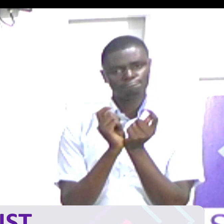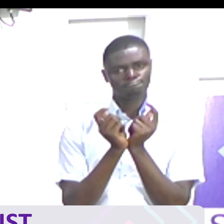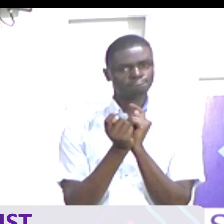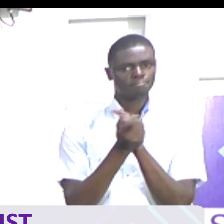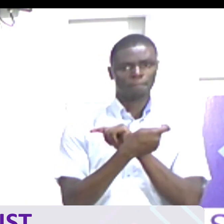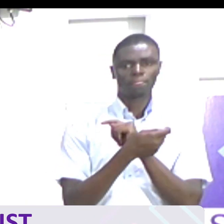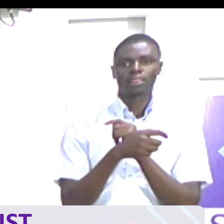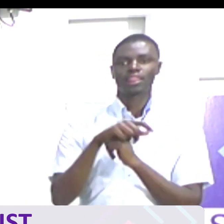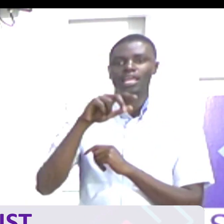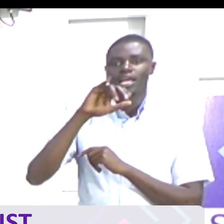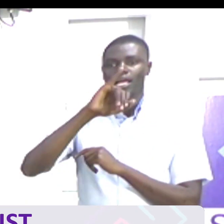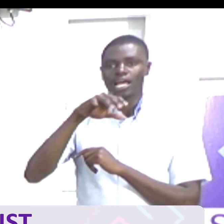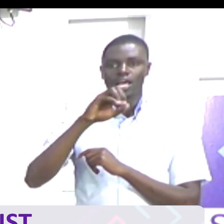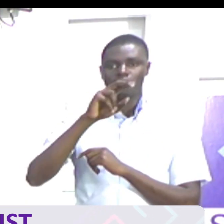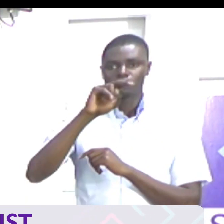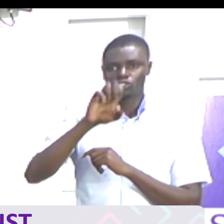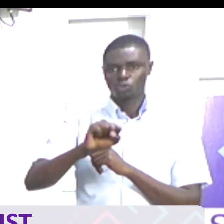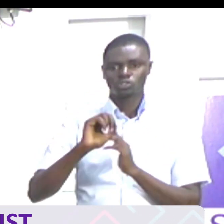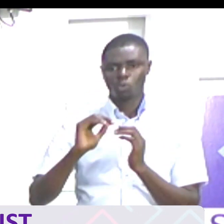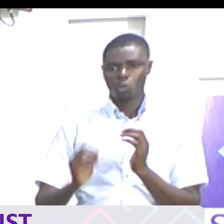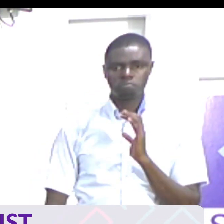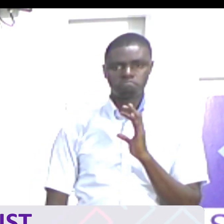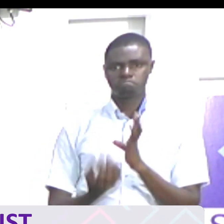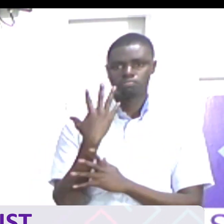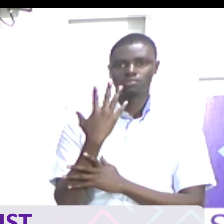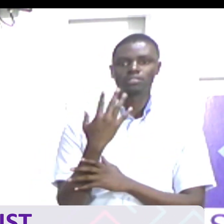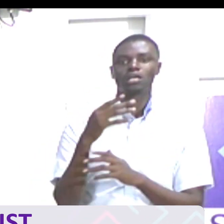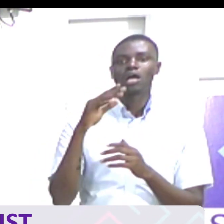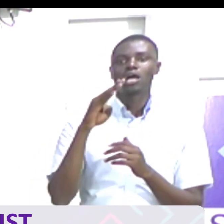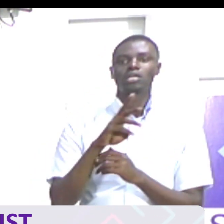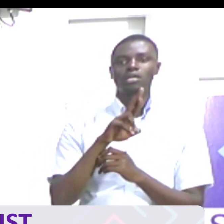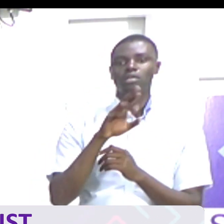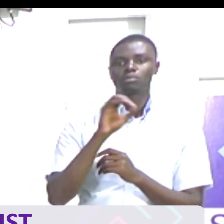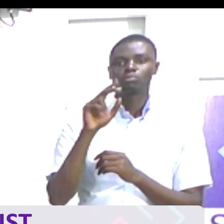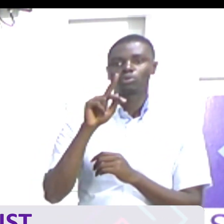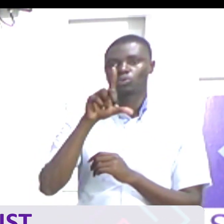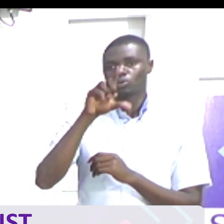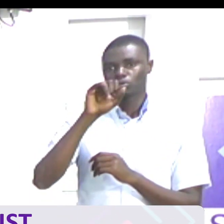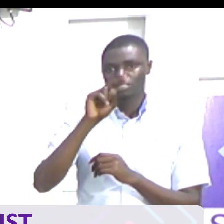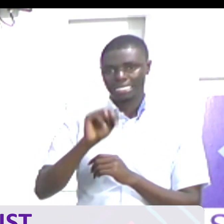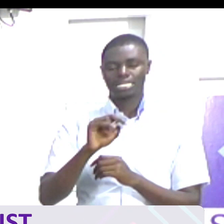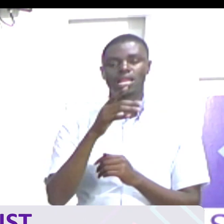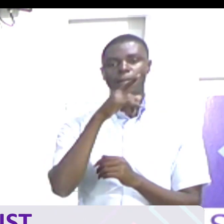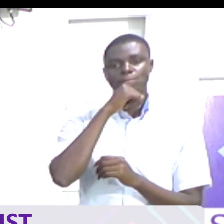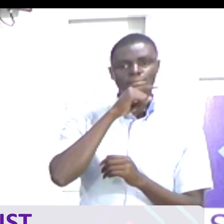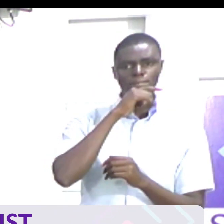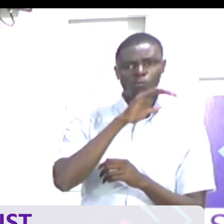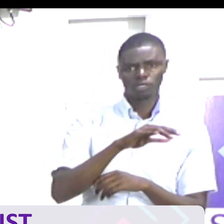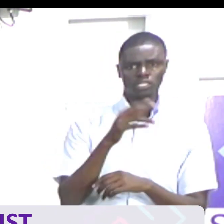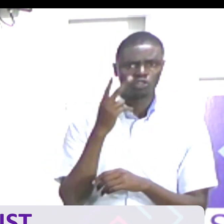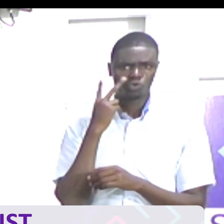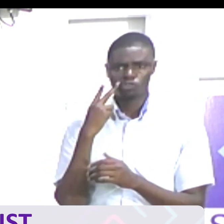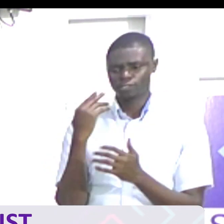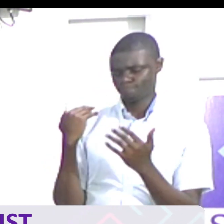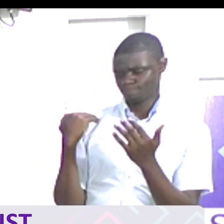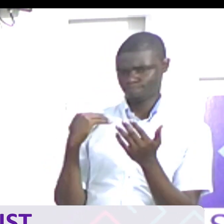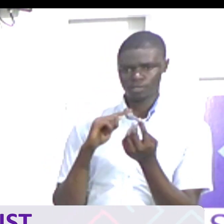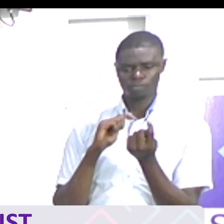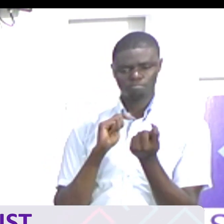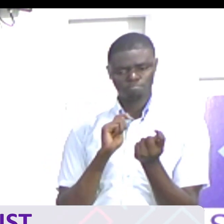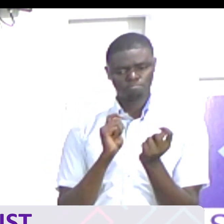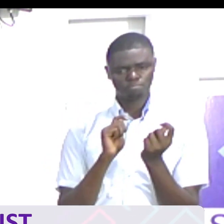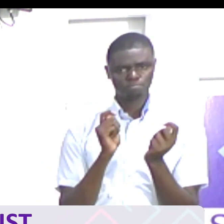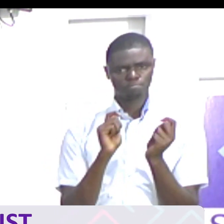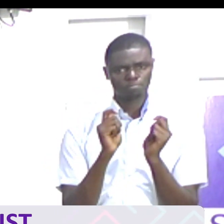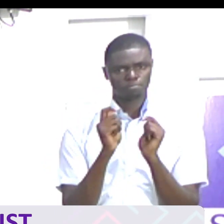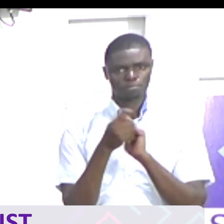akina Calligraph Jones, they gave birth to the likes of Brooklyn Boys. Okay, so you see where I'm going with this, yeah?